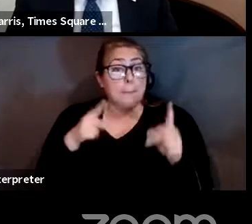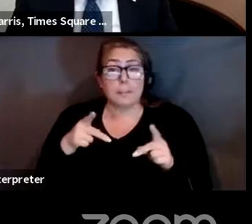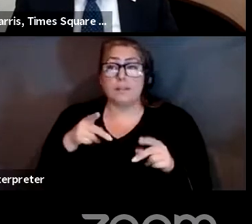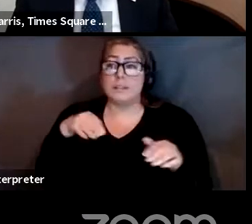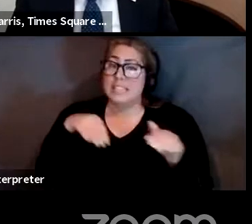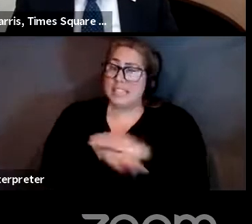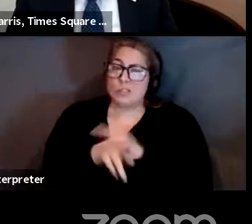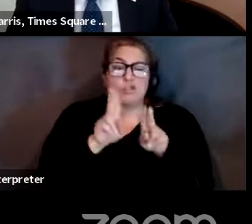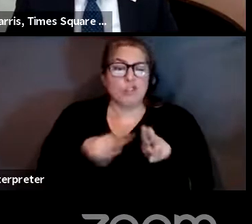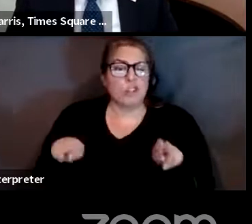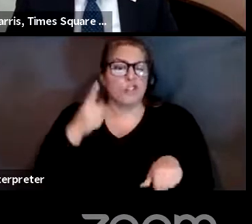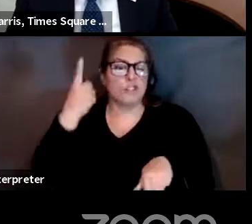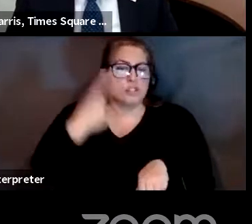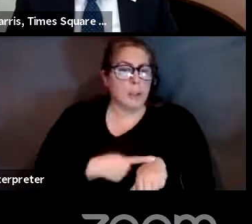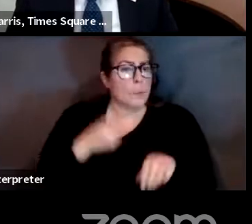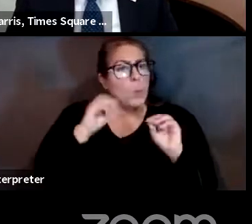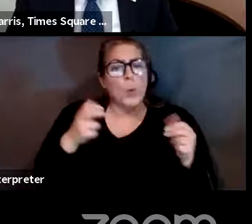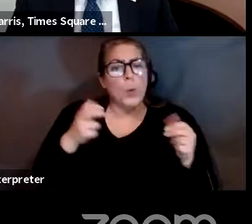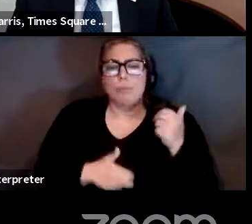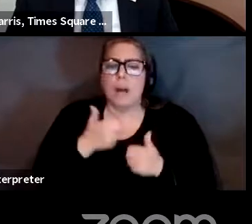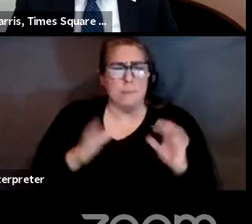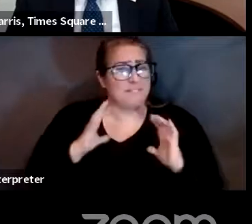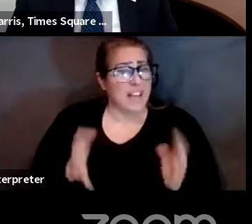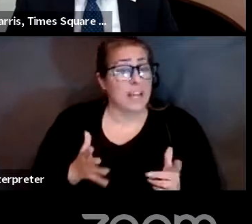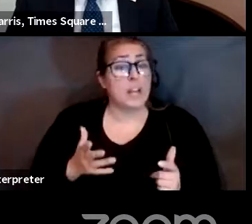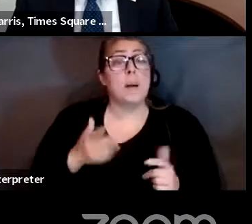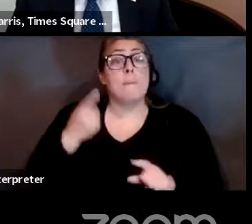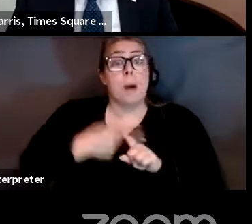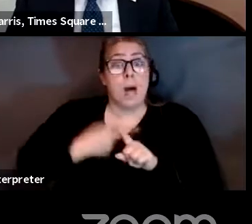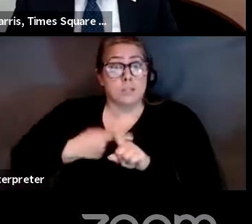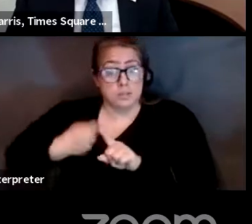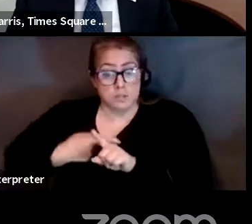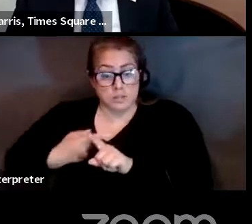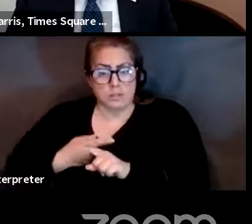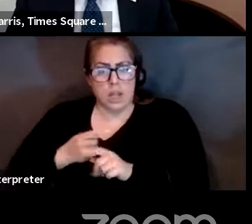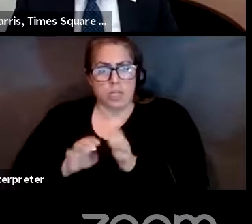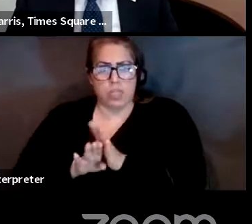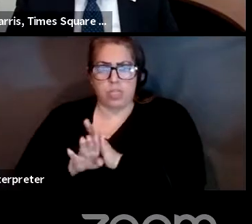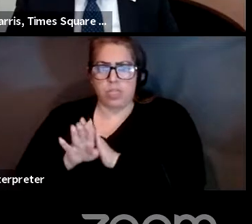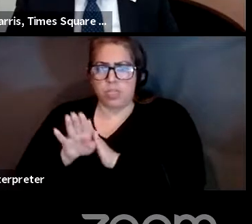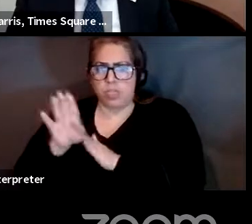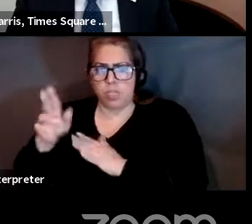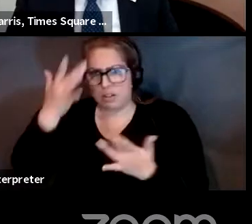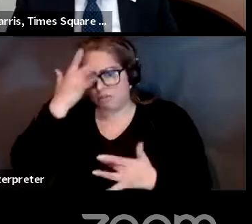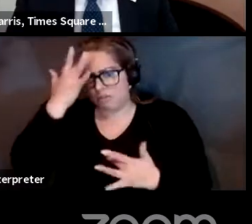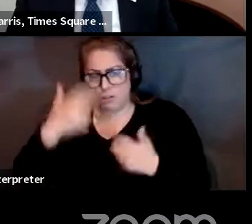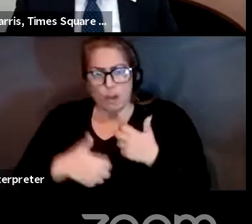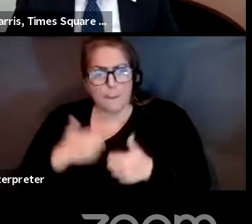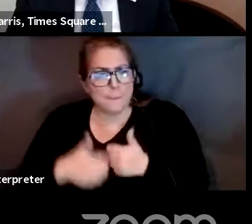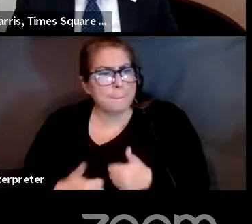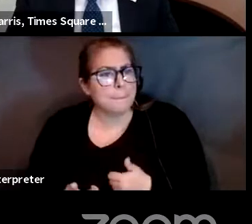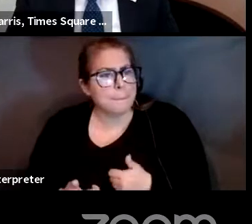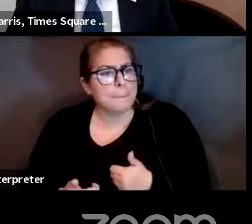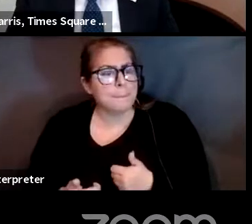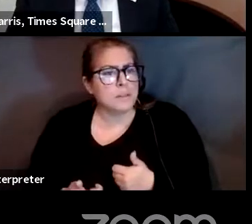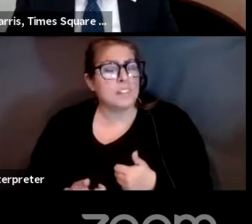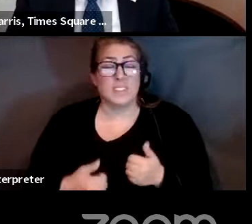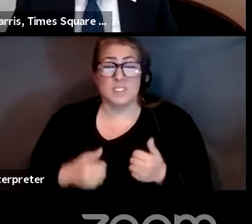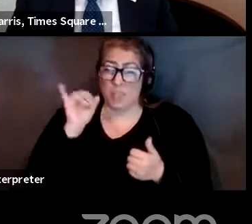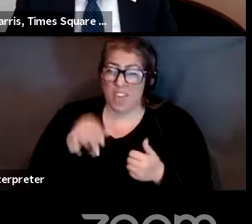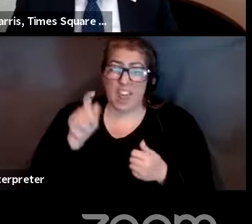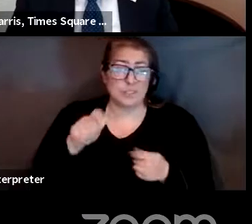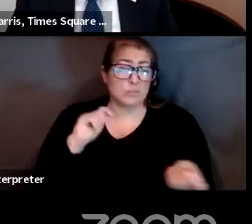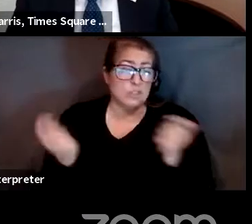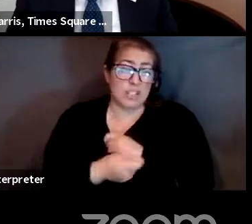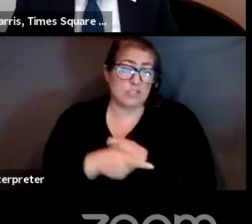problems and within months ended up developing issues and stuff like that. So a lot of that has to be